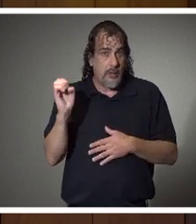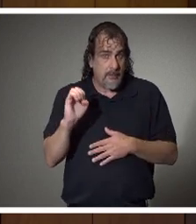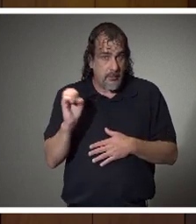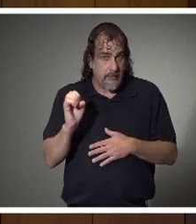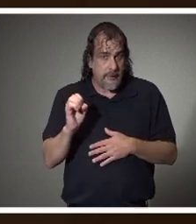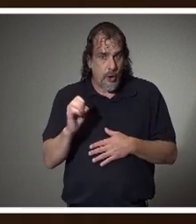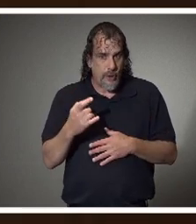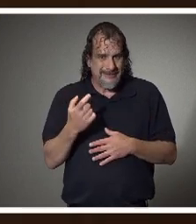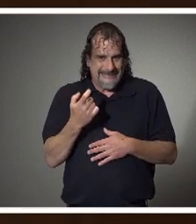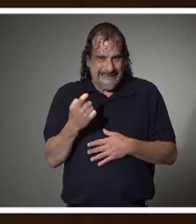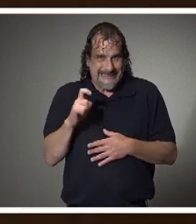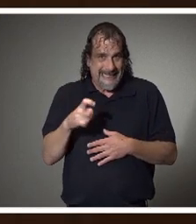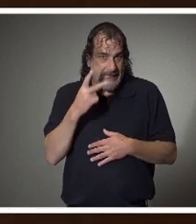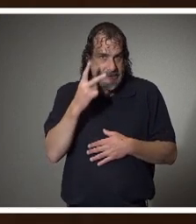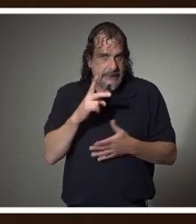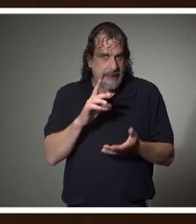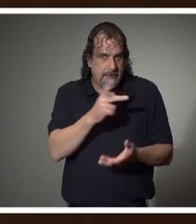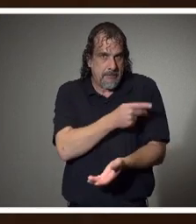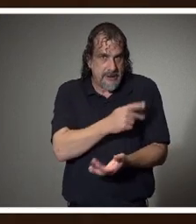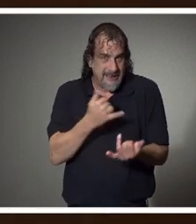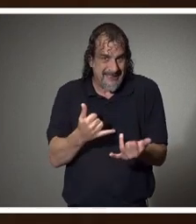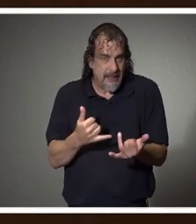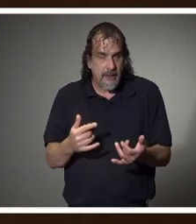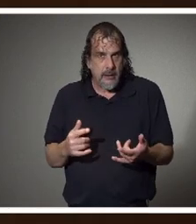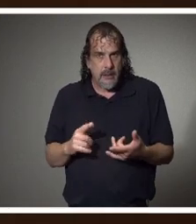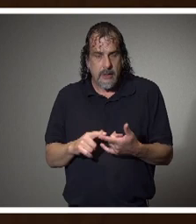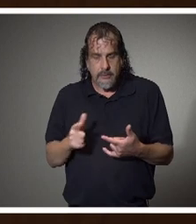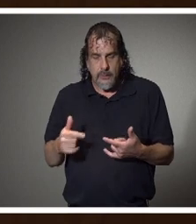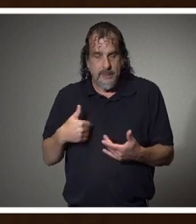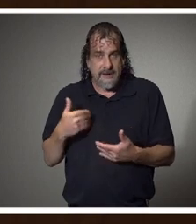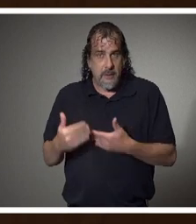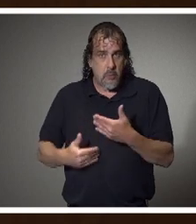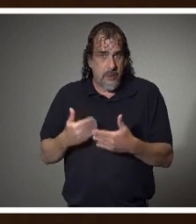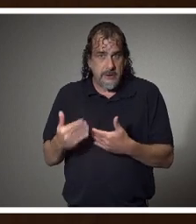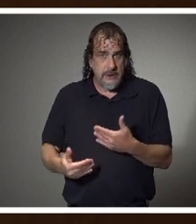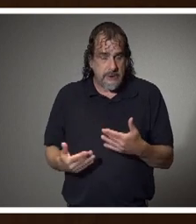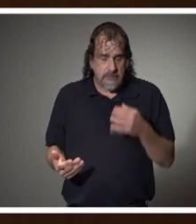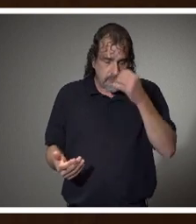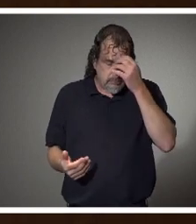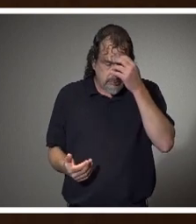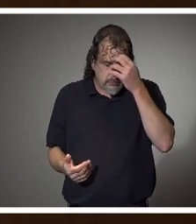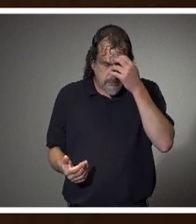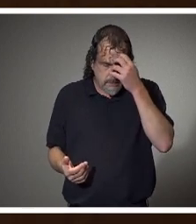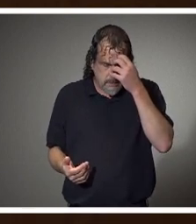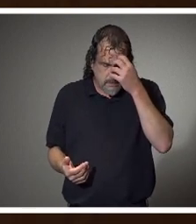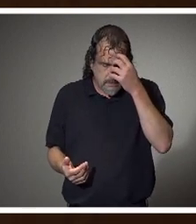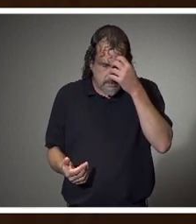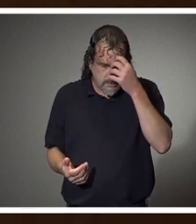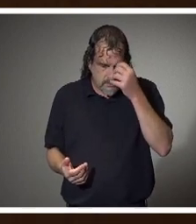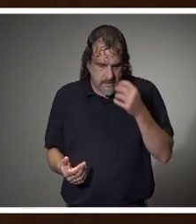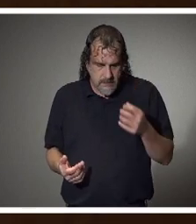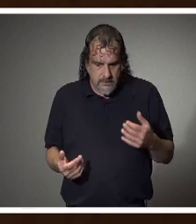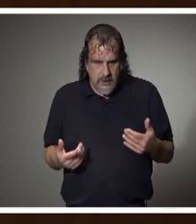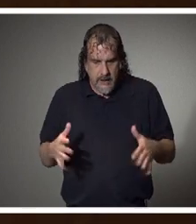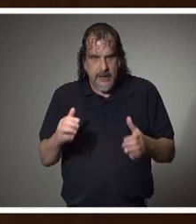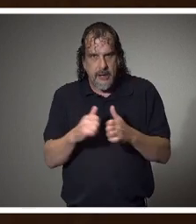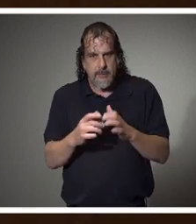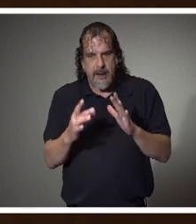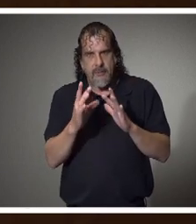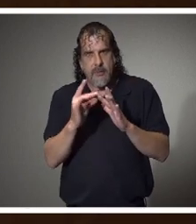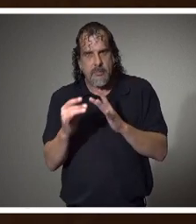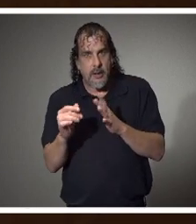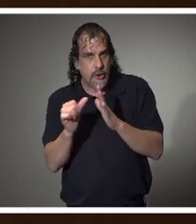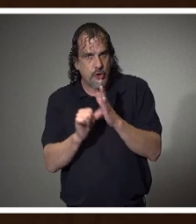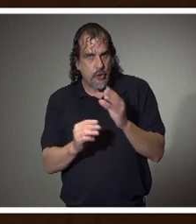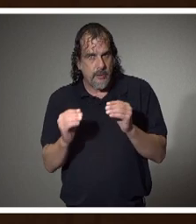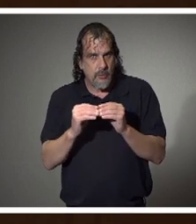urgent sort of work. And so part of the process here is going to be kind of doing more elective stuff. But elective